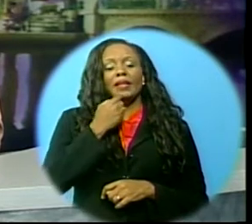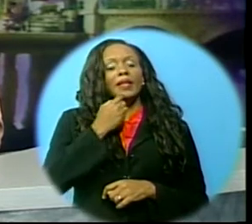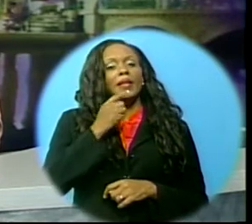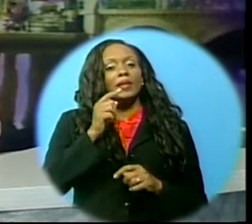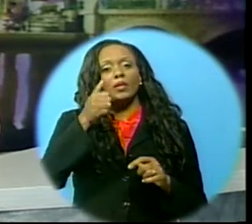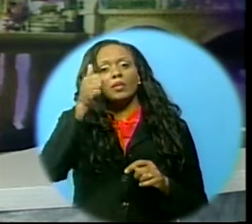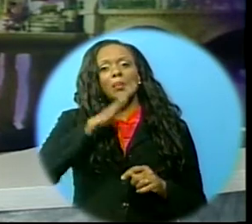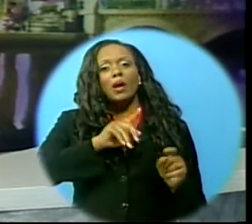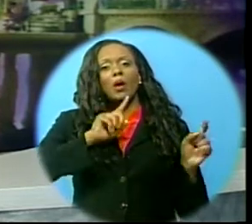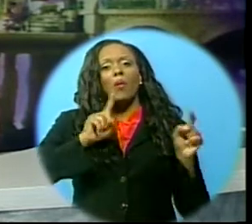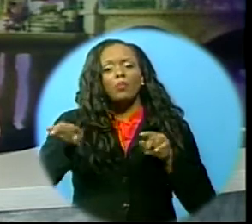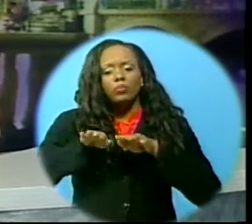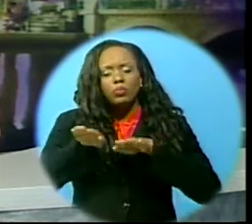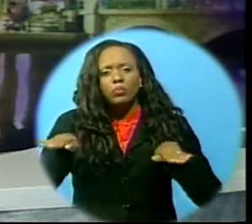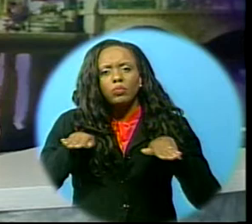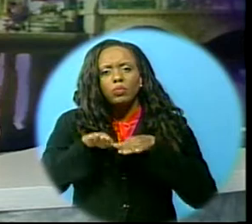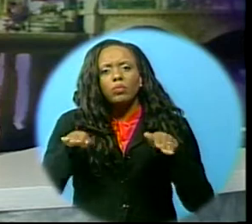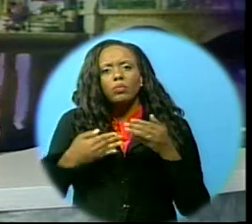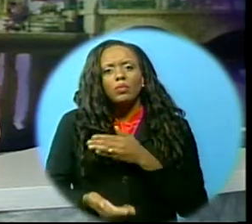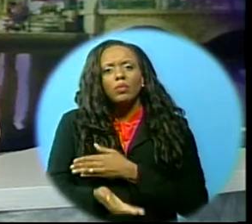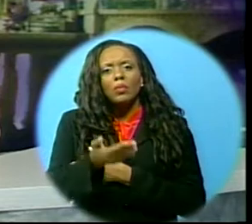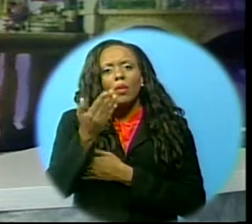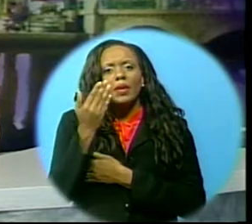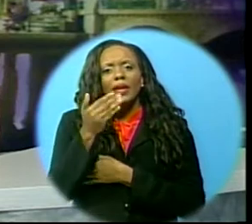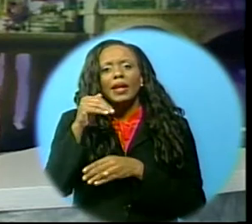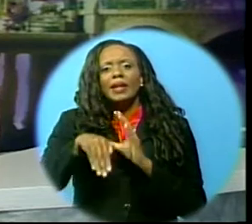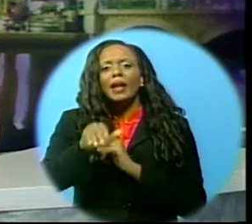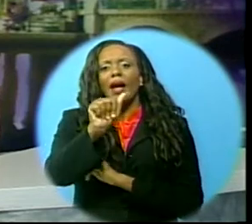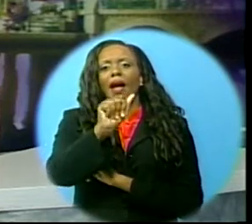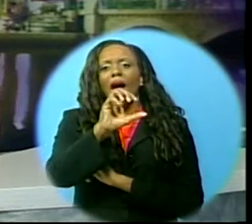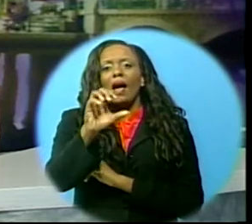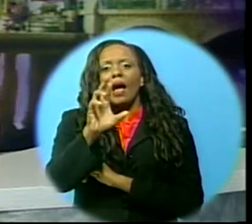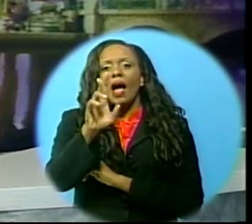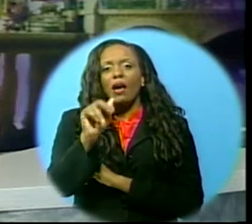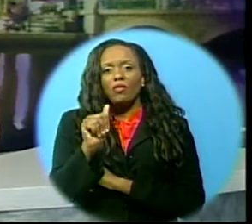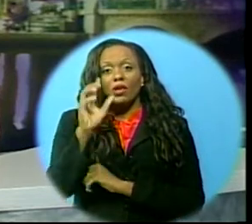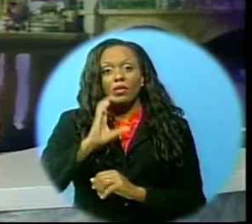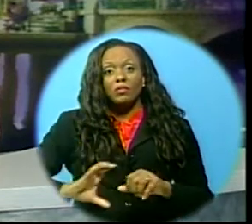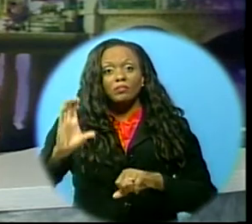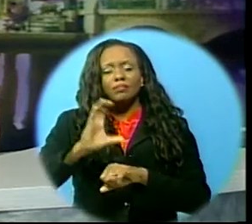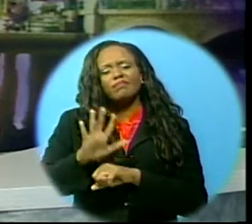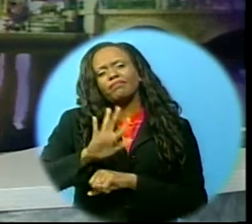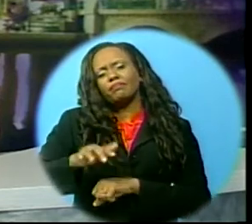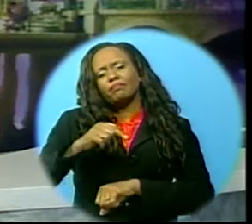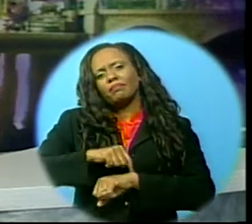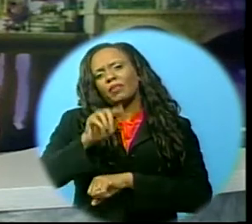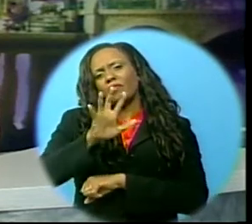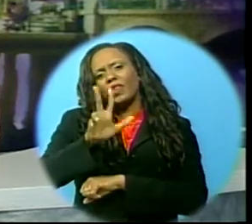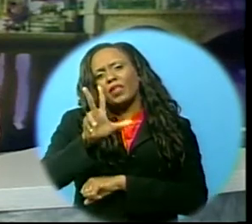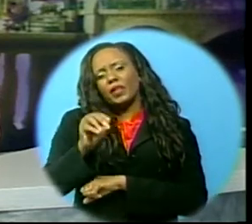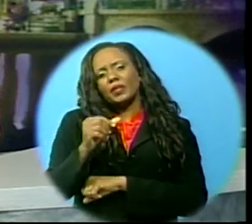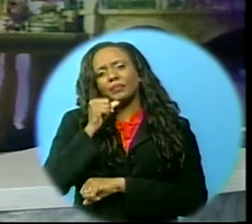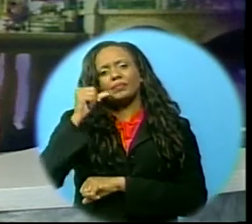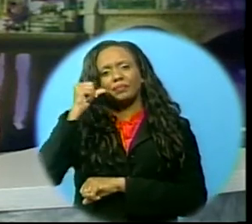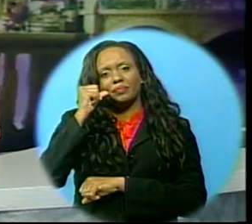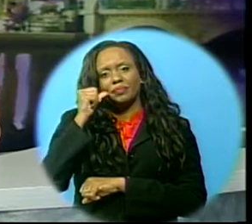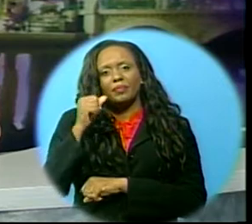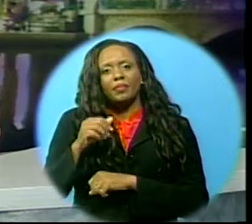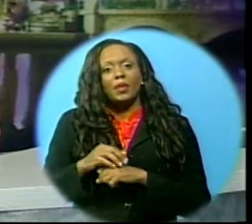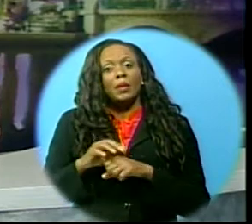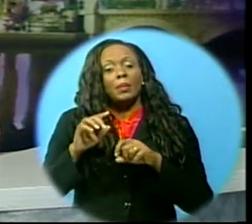Romatali. Police say Romatali reportedly went sea bathing at the beach at Accra in Christchurch around 5:30